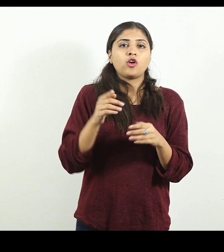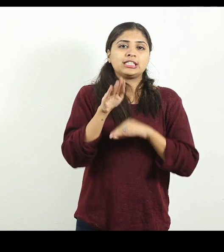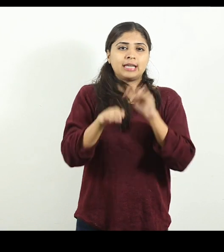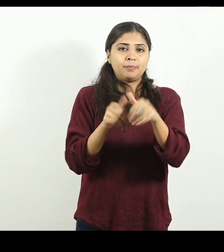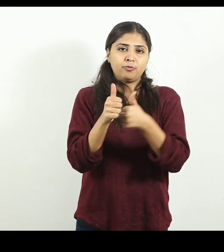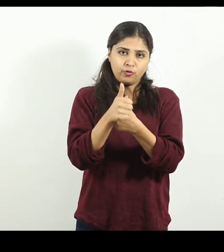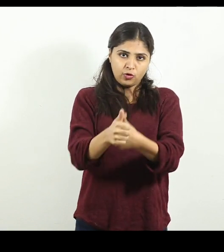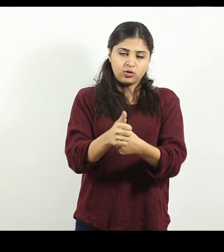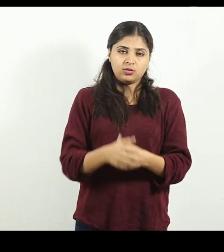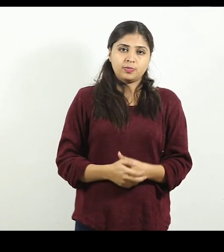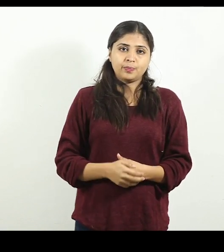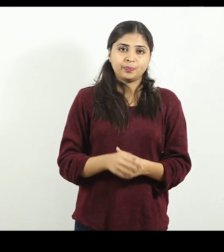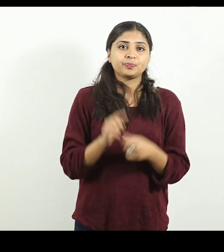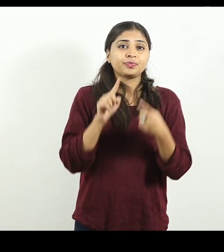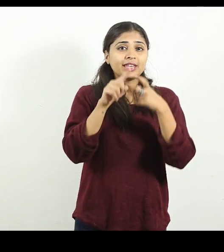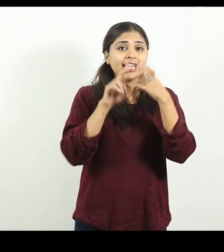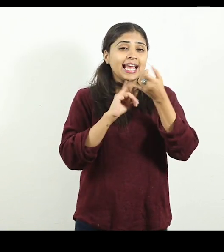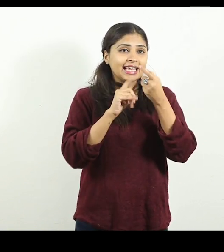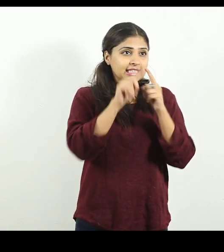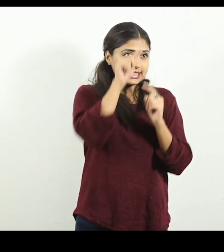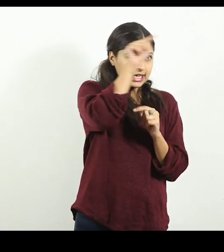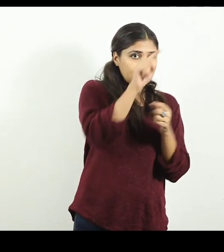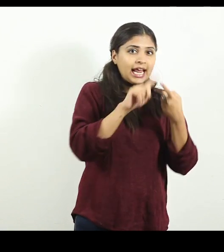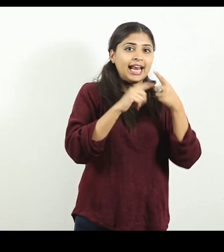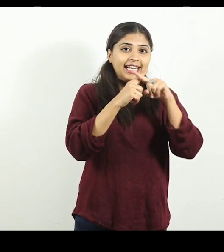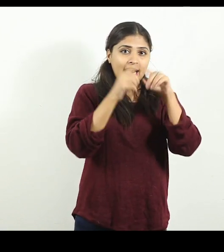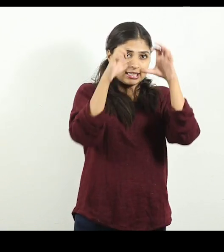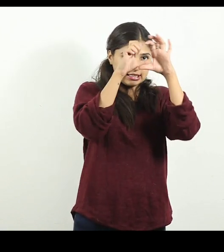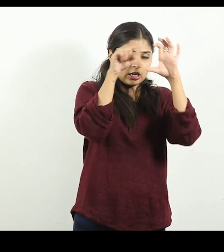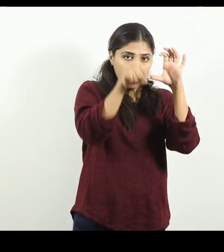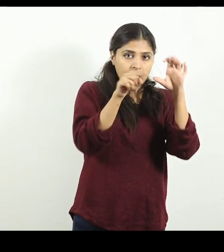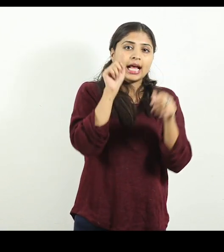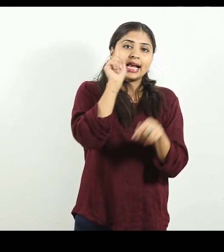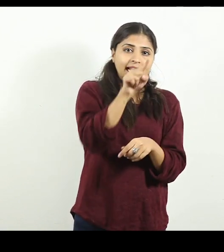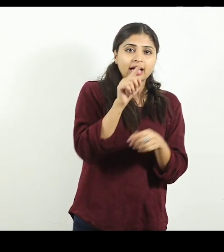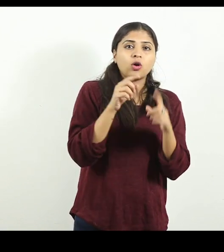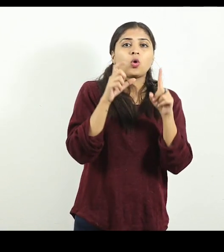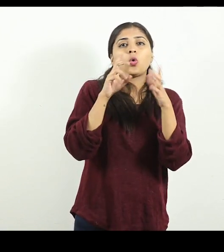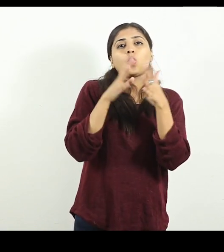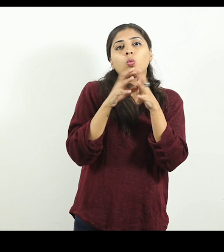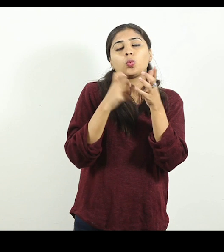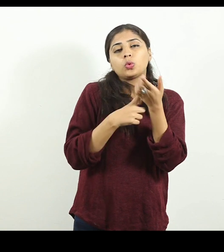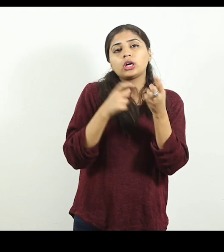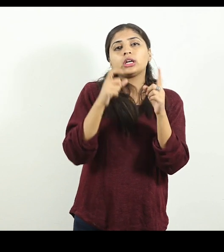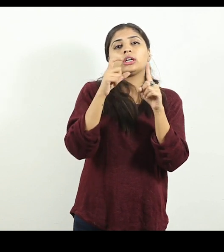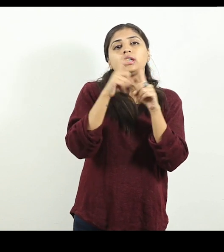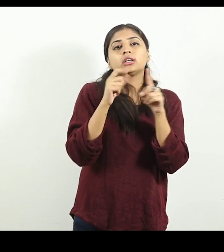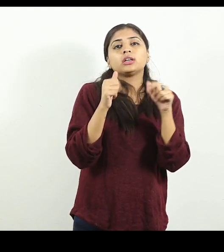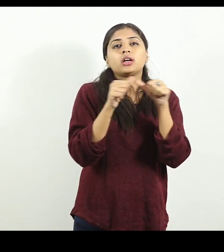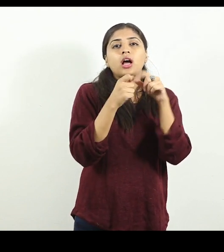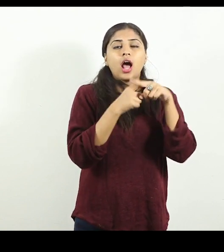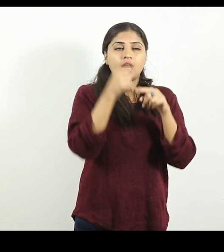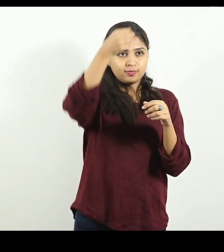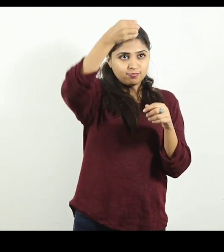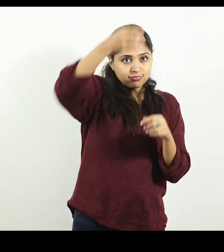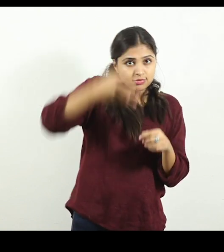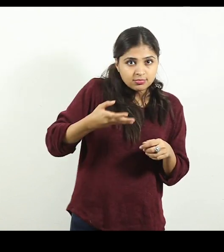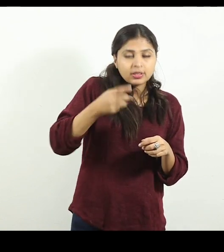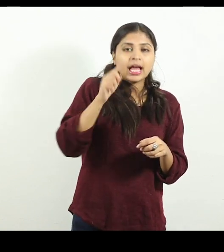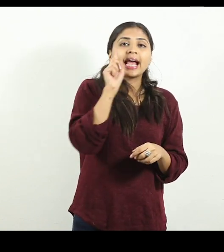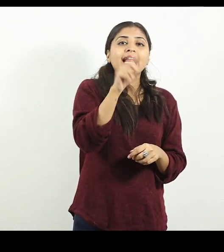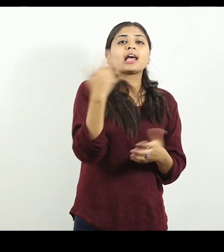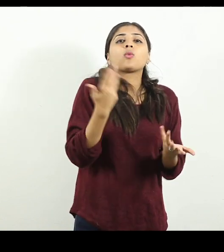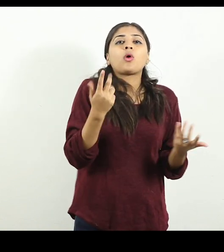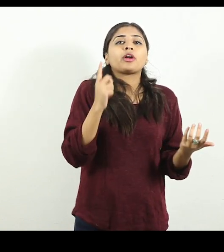the Insert tab, in the text group, click Word Art. Number 2. A drop-down menu will appear. Click the word style that you